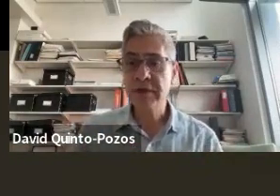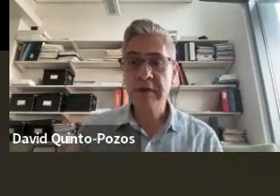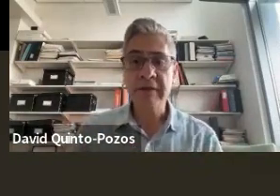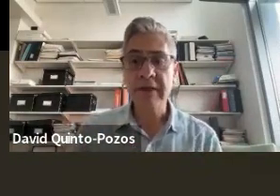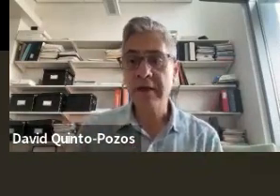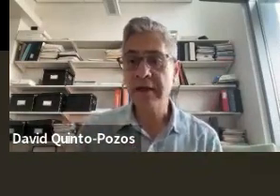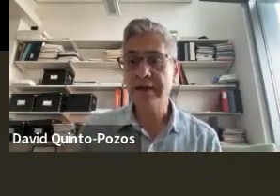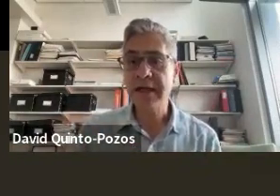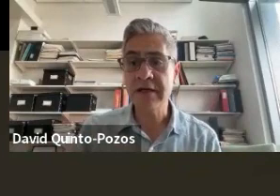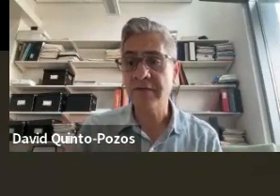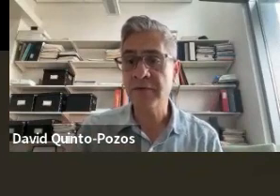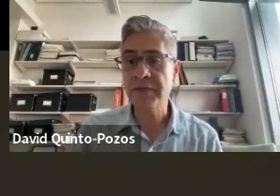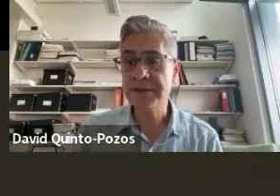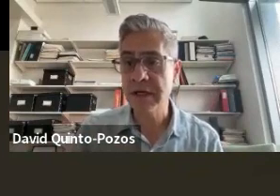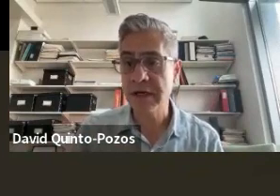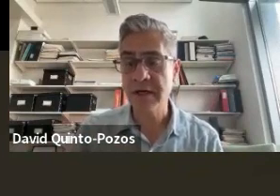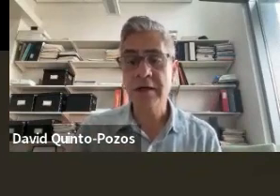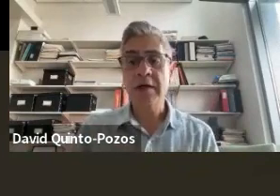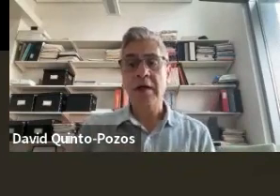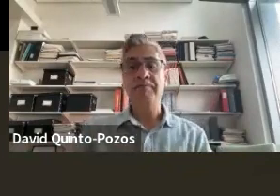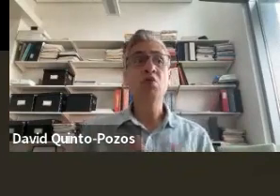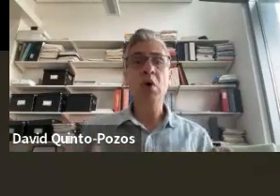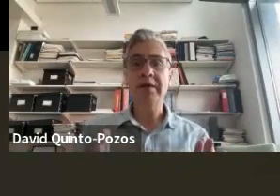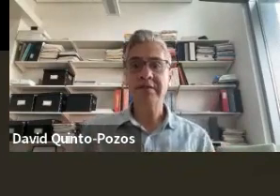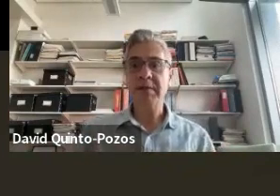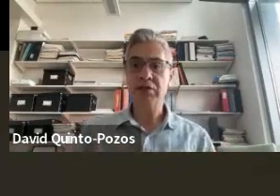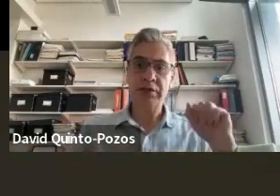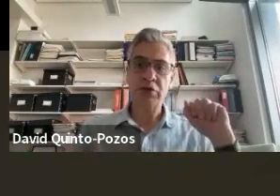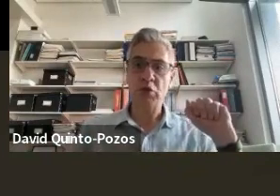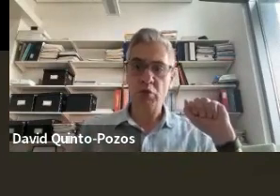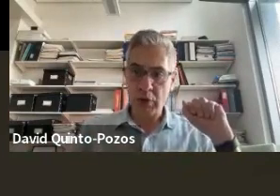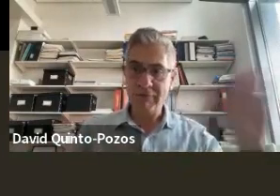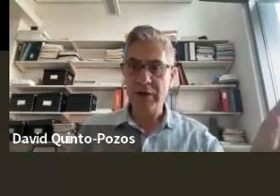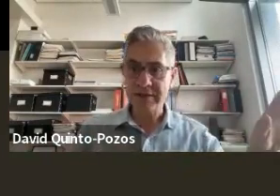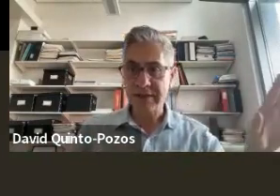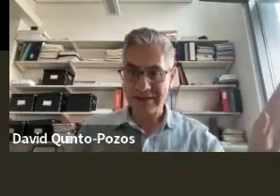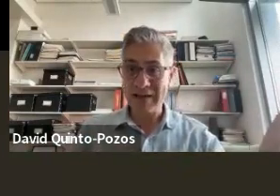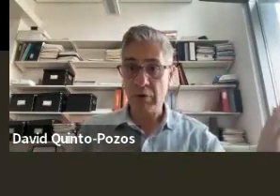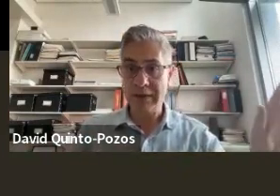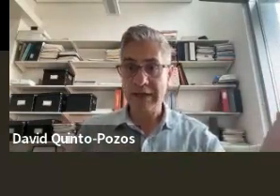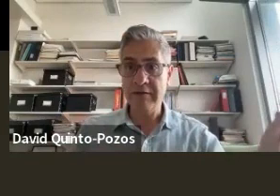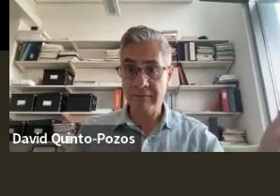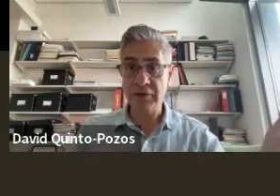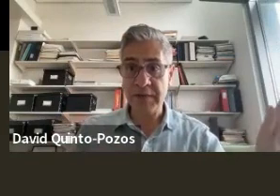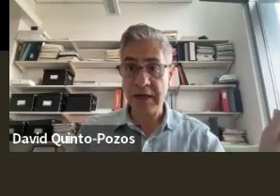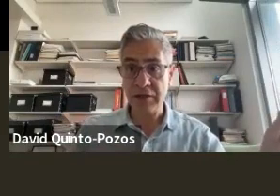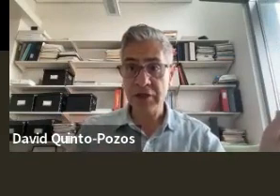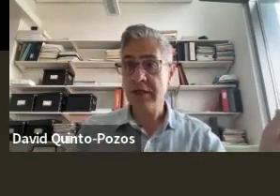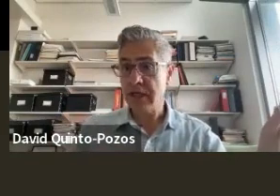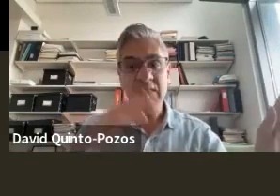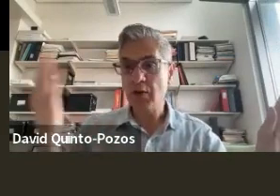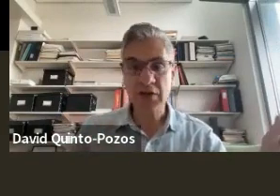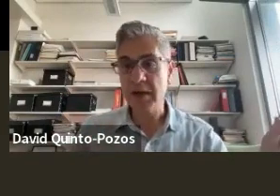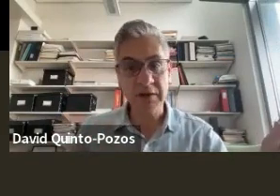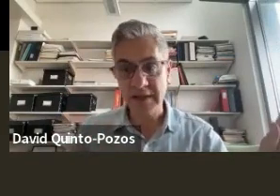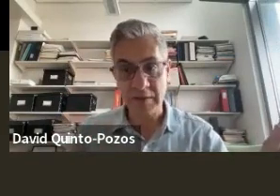shows the data from this study. You want to make sure that you reference the table in the first page,